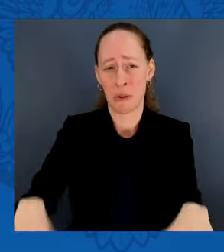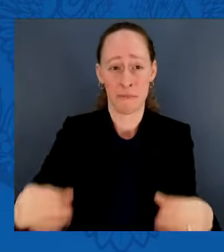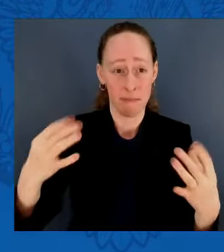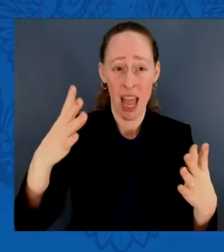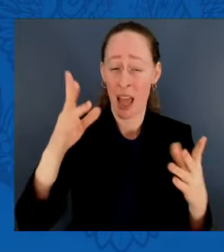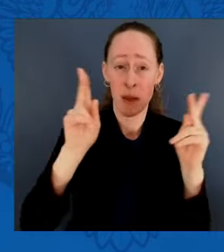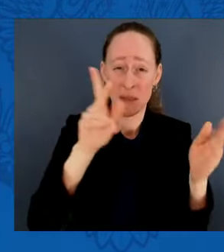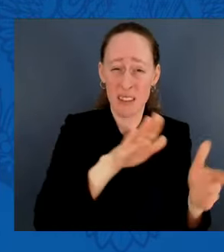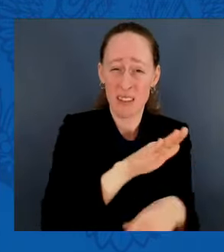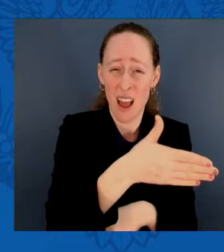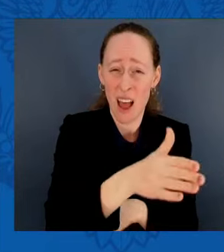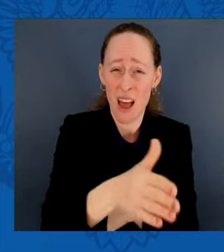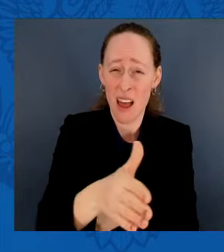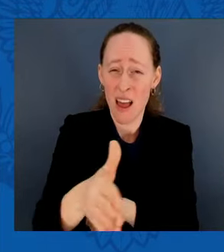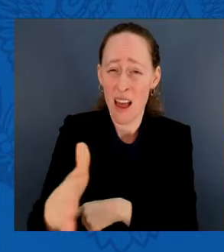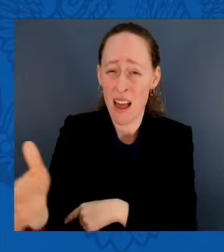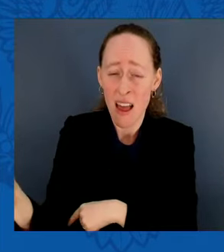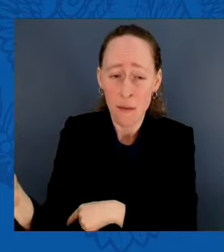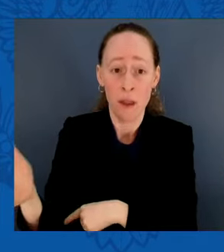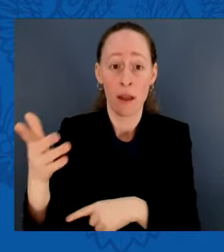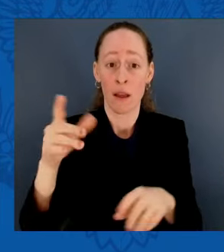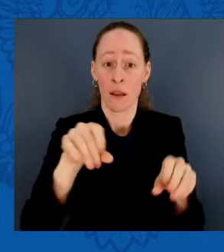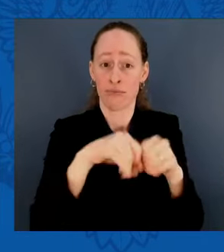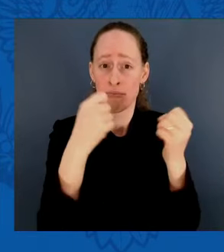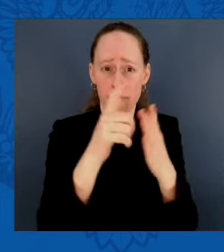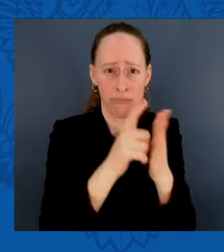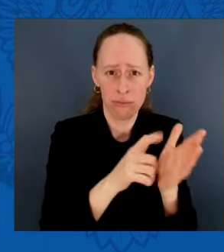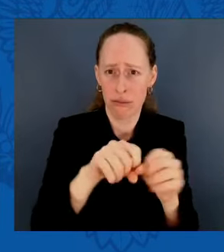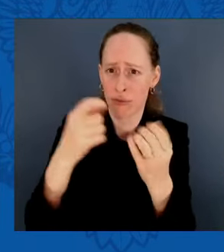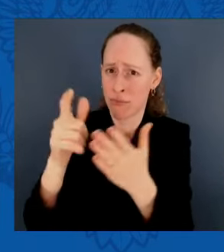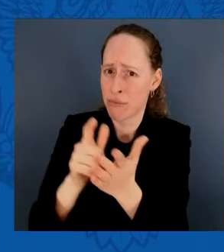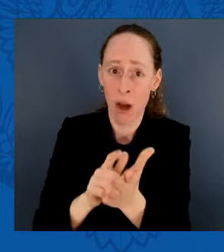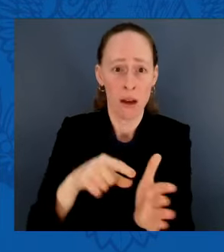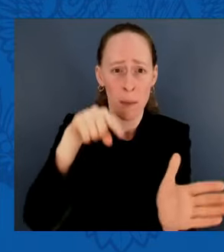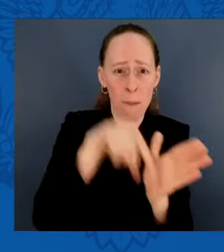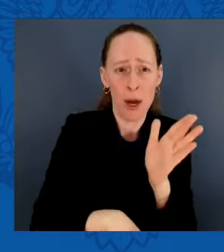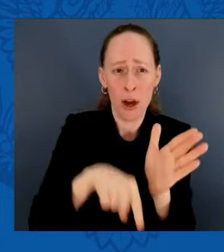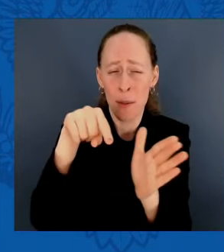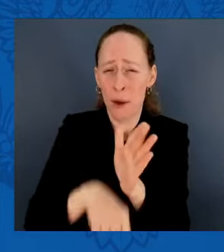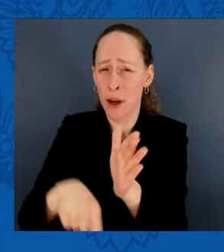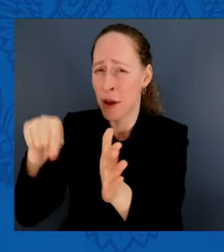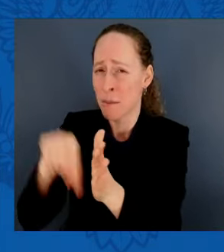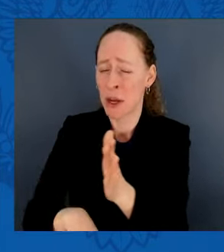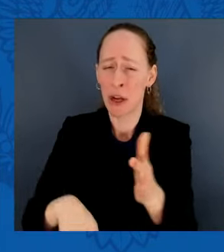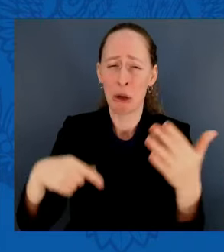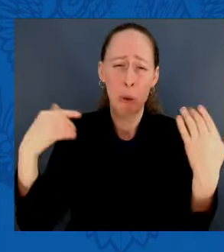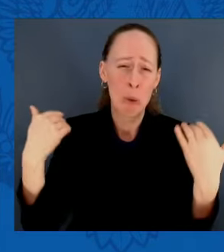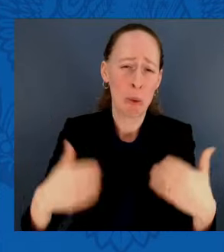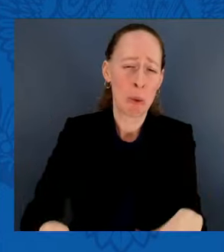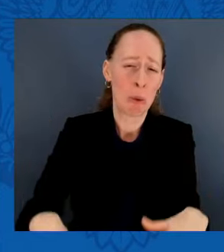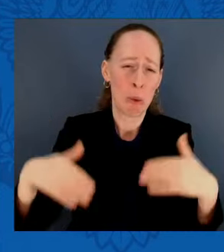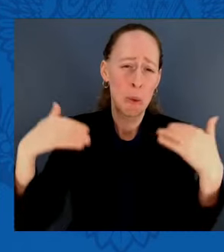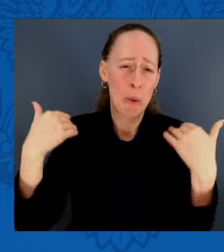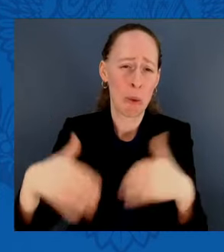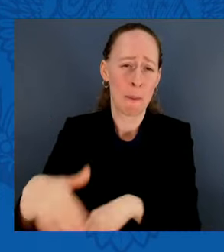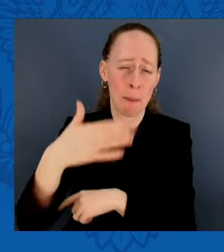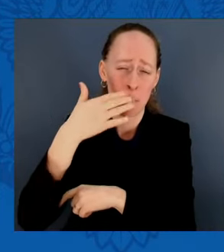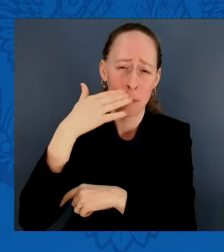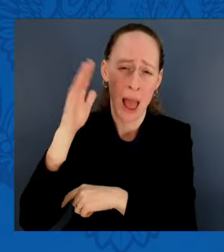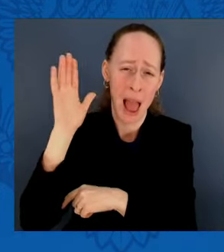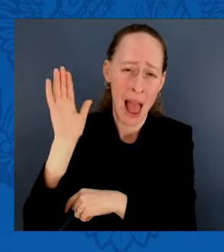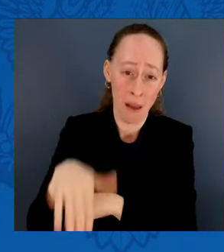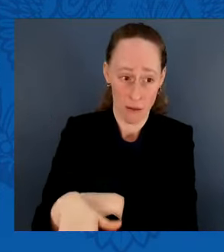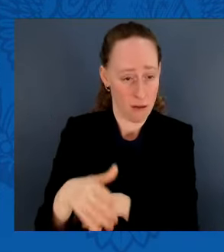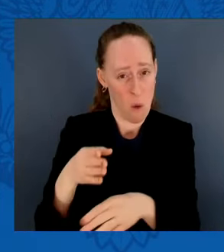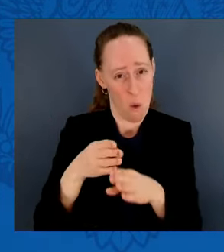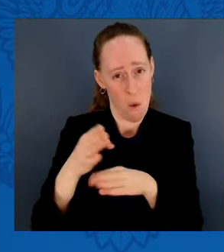rate, raging virus that took more than 1 million American lives of loved ones, millions left behind. A